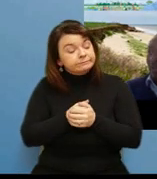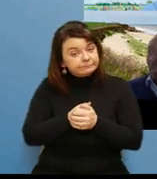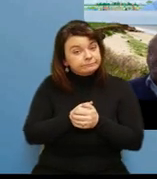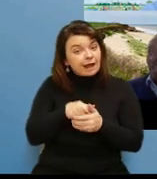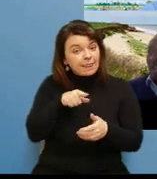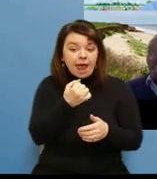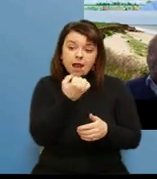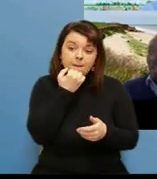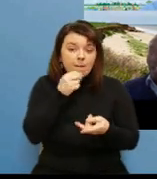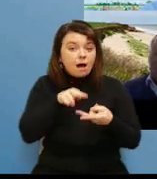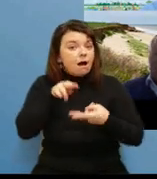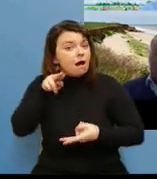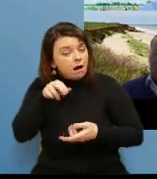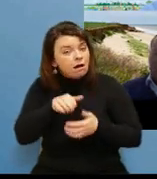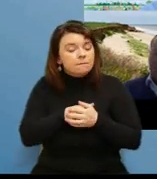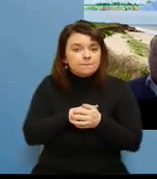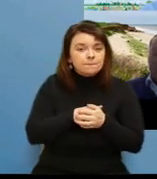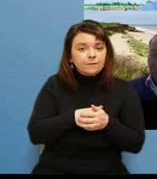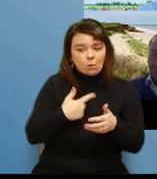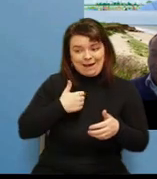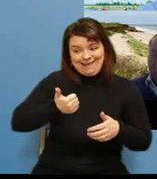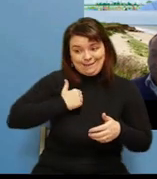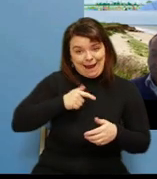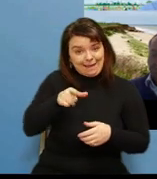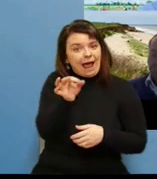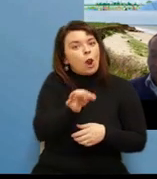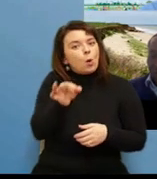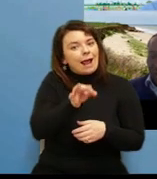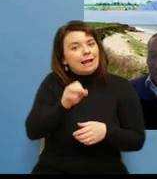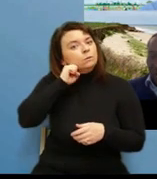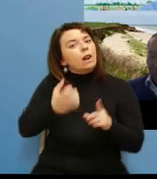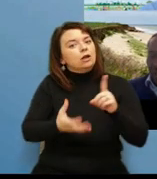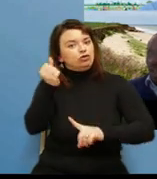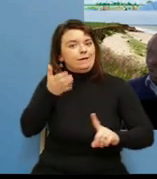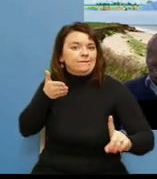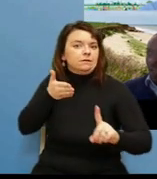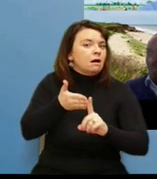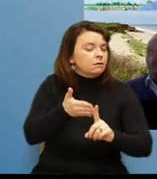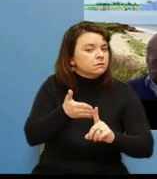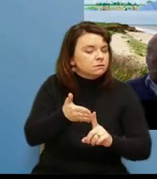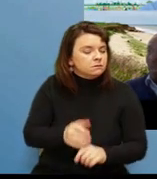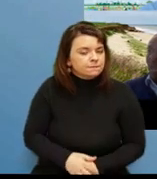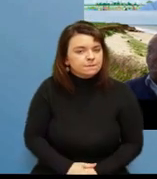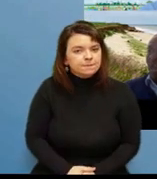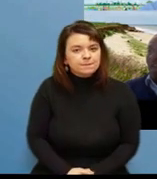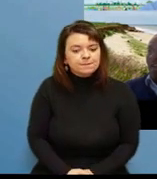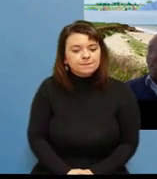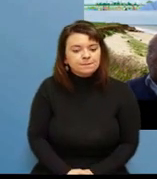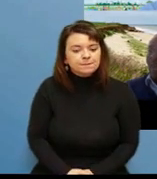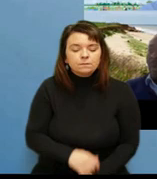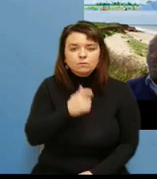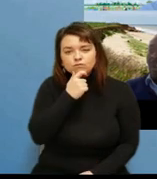in their numbers. And we're expecting that locality to be able to hit the target again.